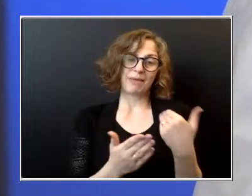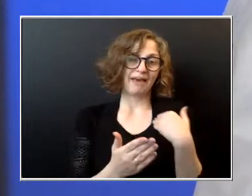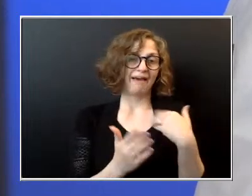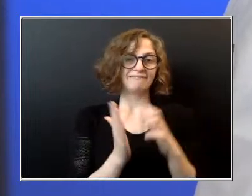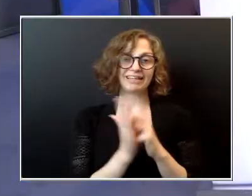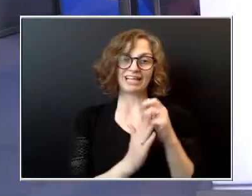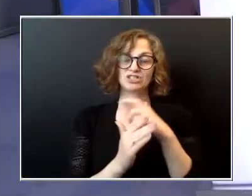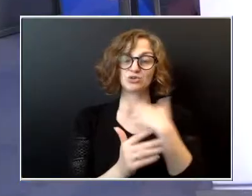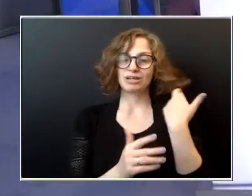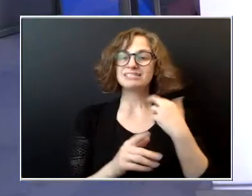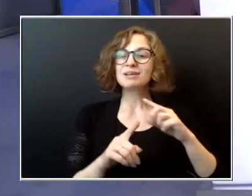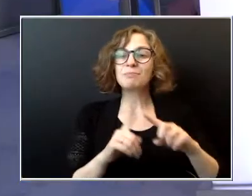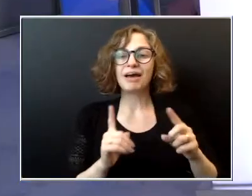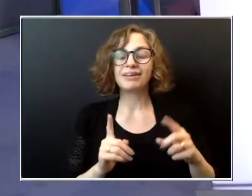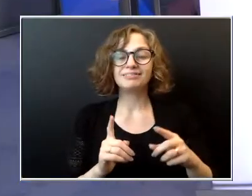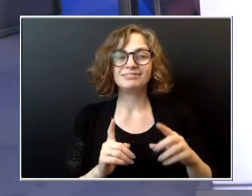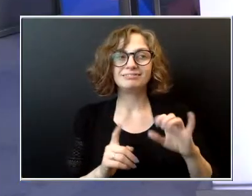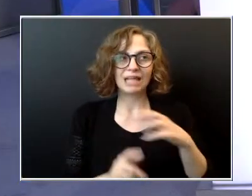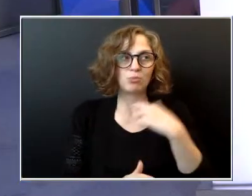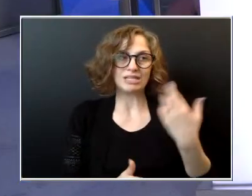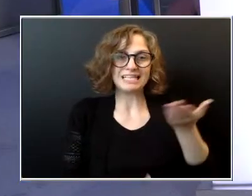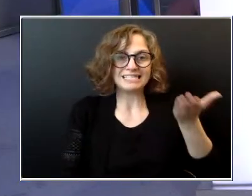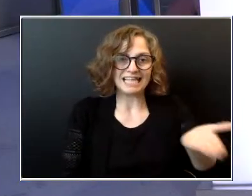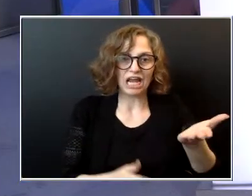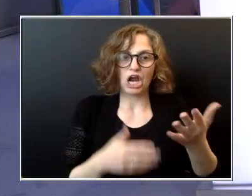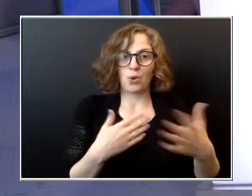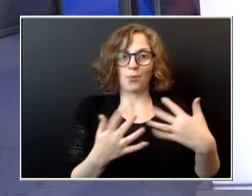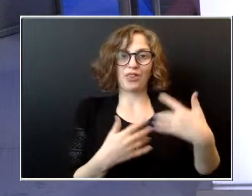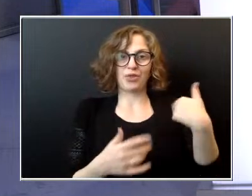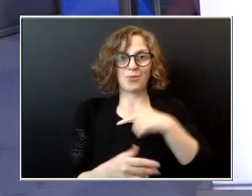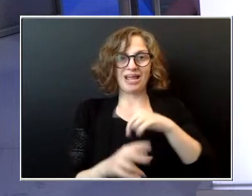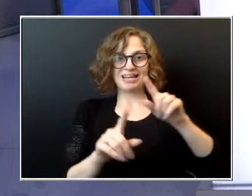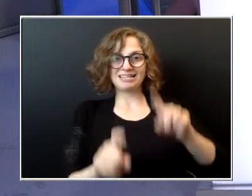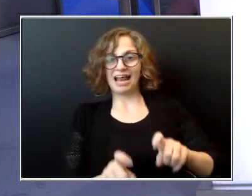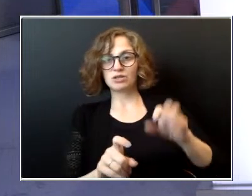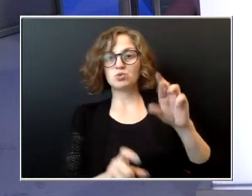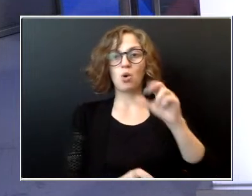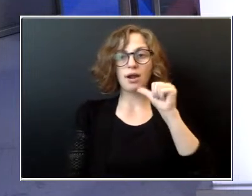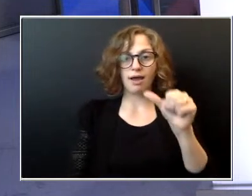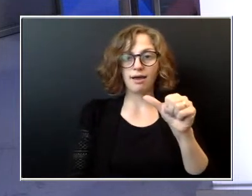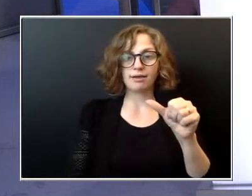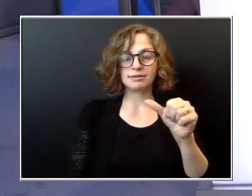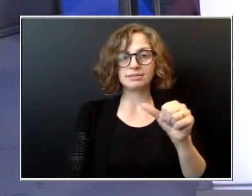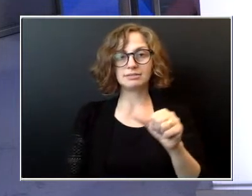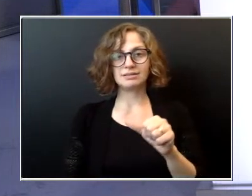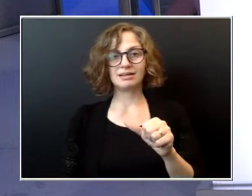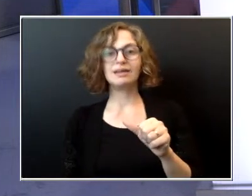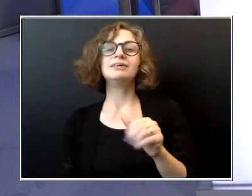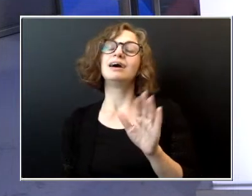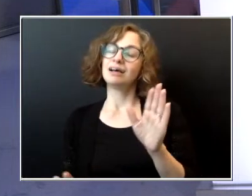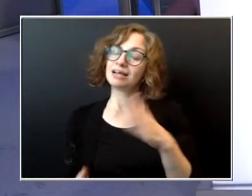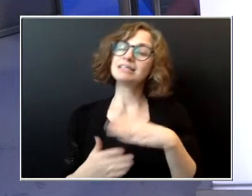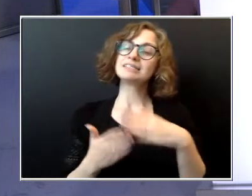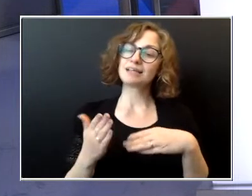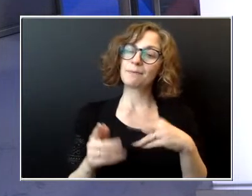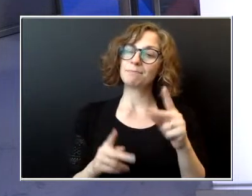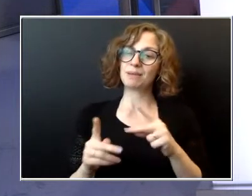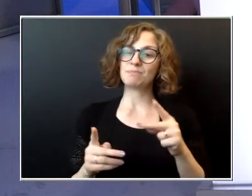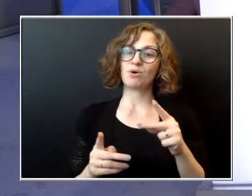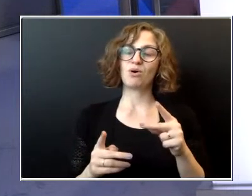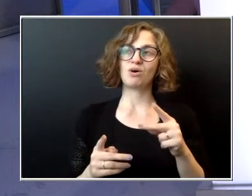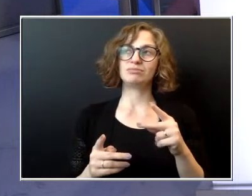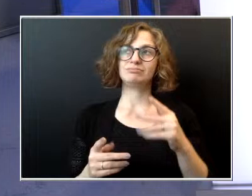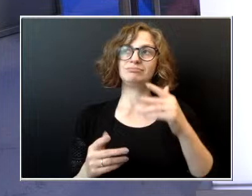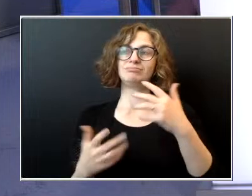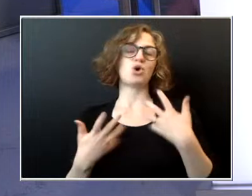Yeah, it still exists. Can it help you to know? I know some people want to live without that knowledge, and some people want to live with the knowledge. The question is, it's